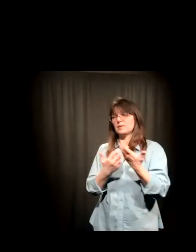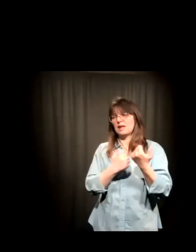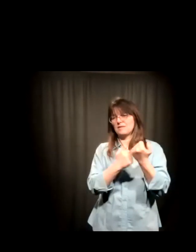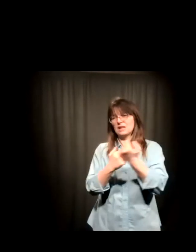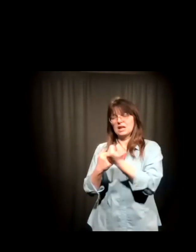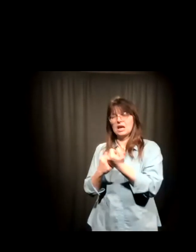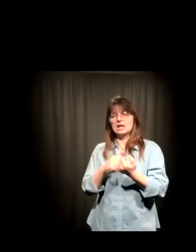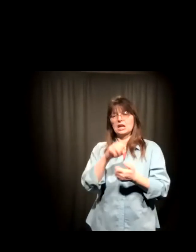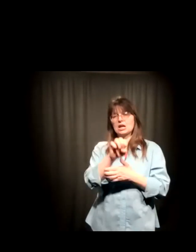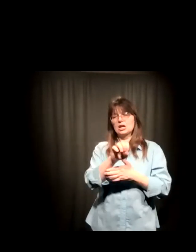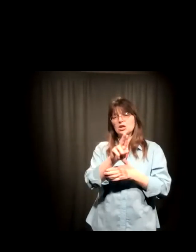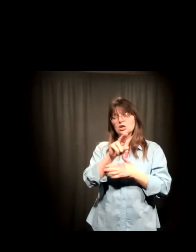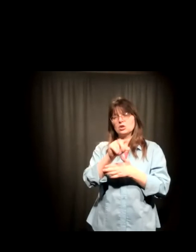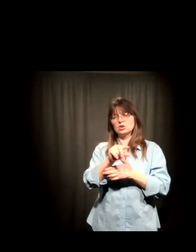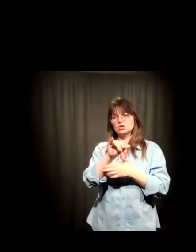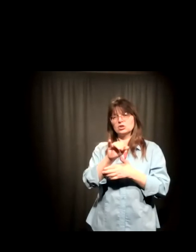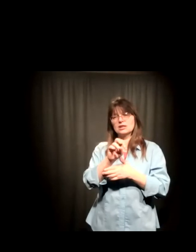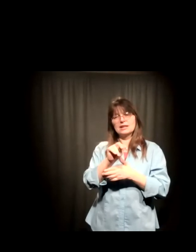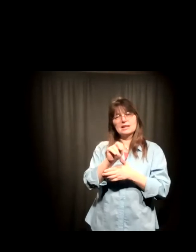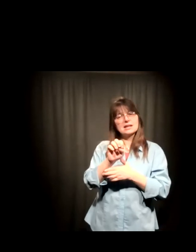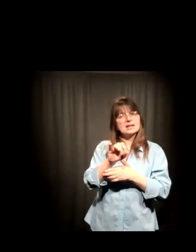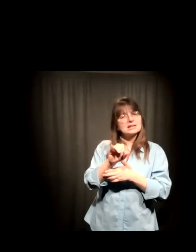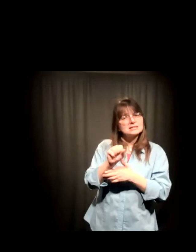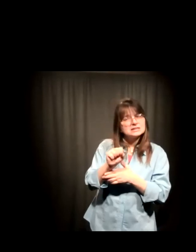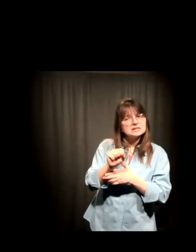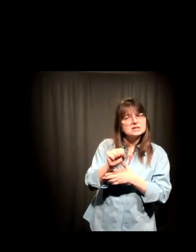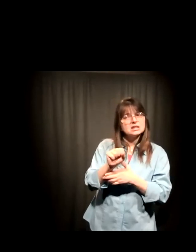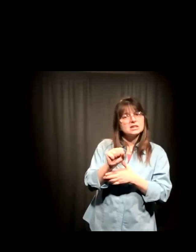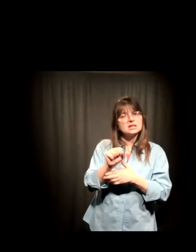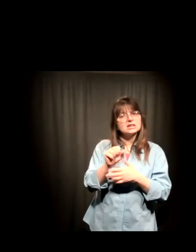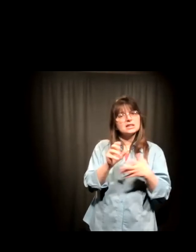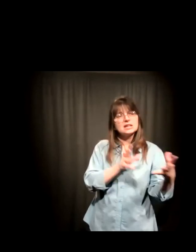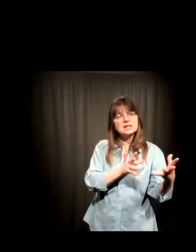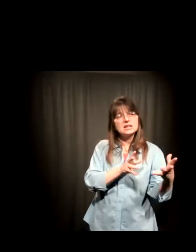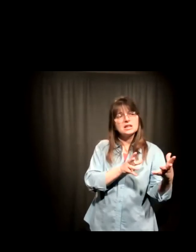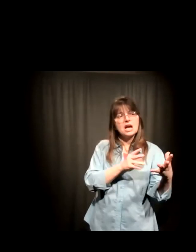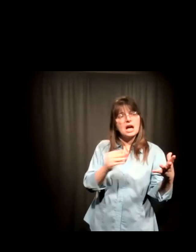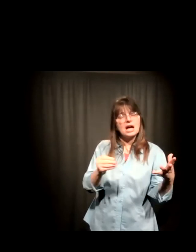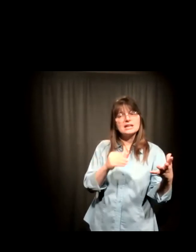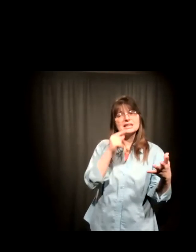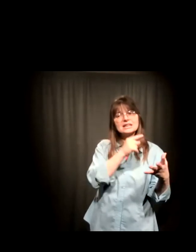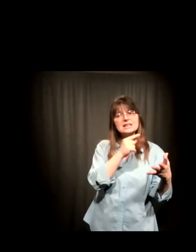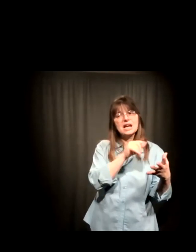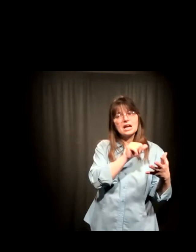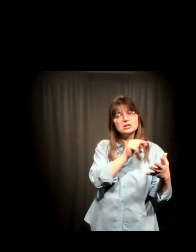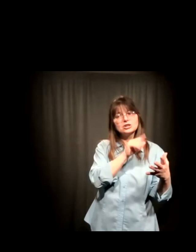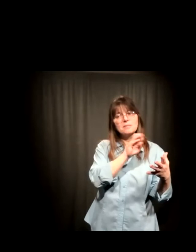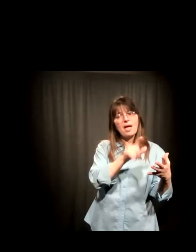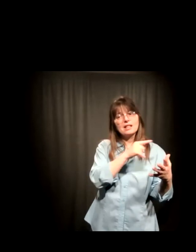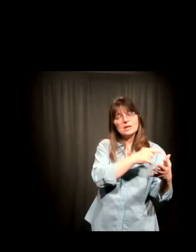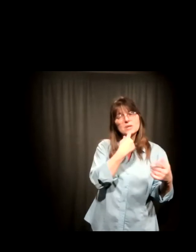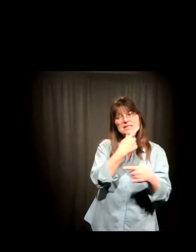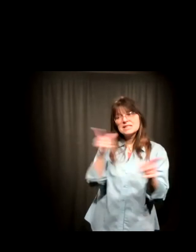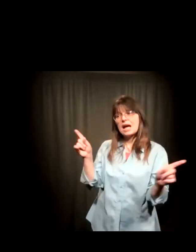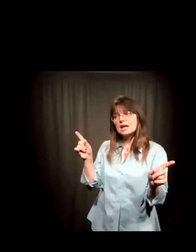more so, and this is a little bit lost to history, but he was also saying that hearing people with deaf people in